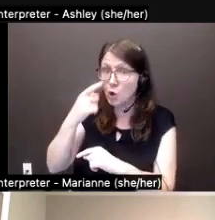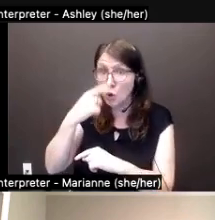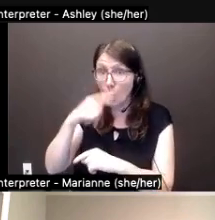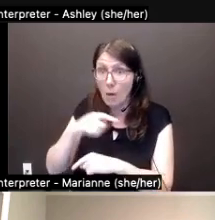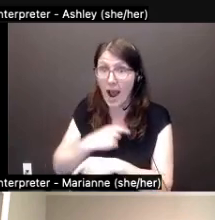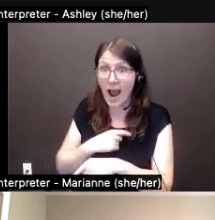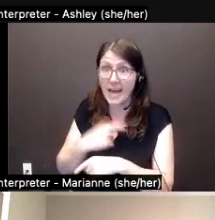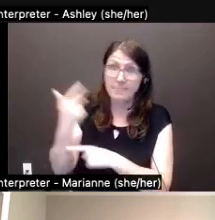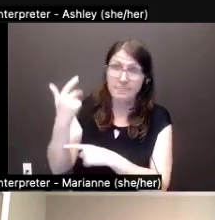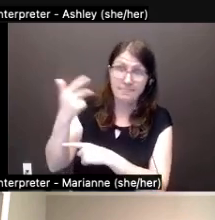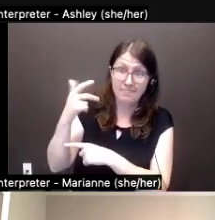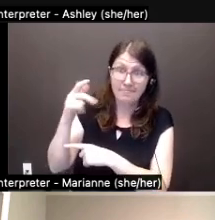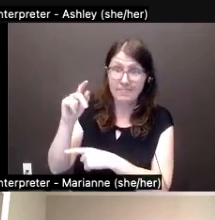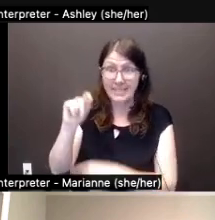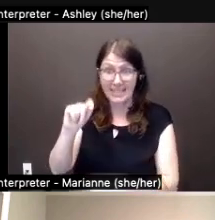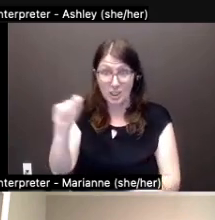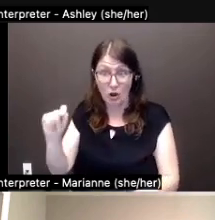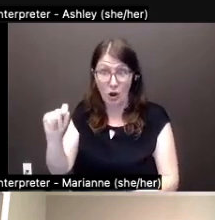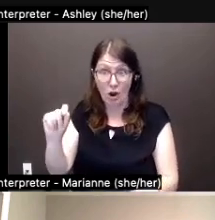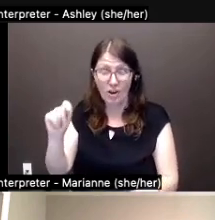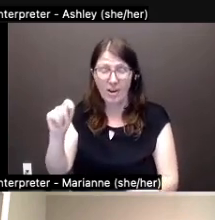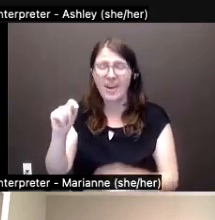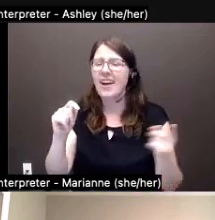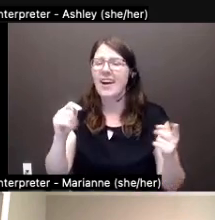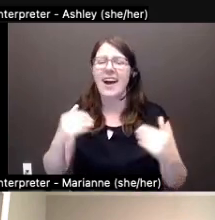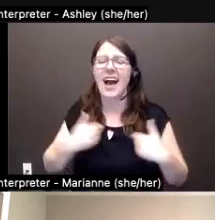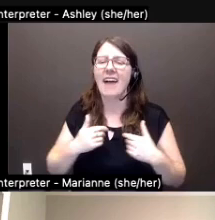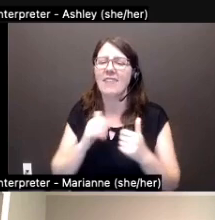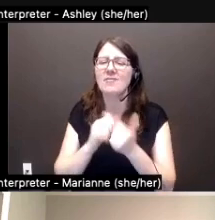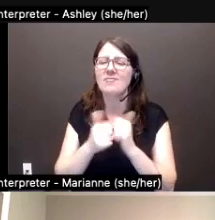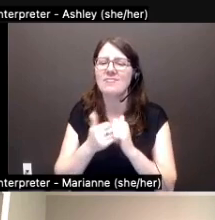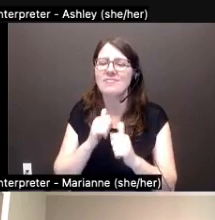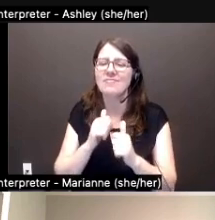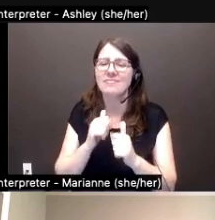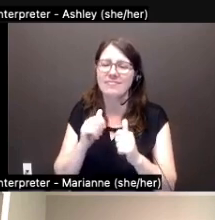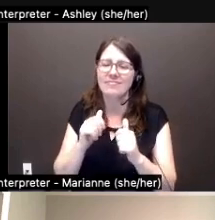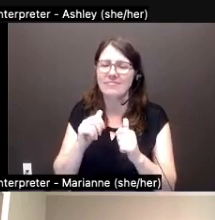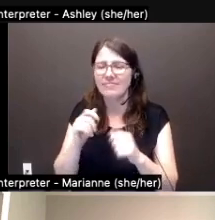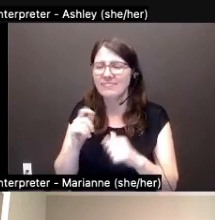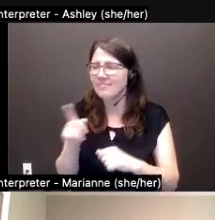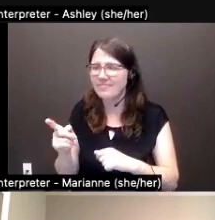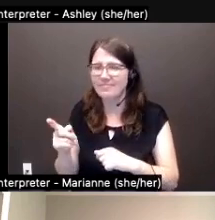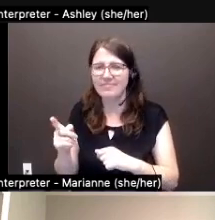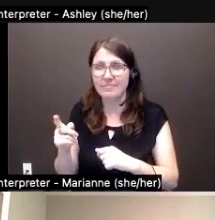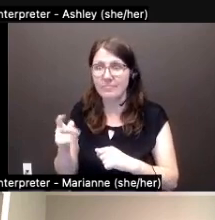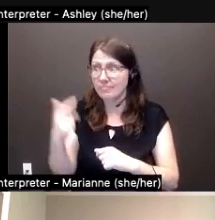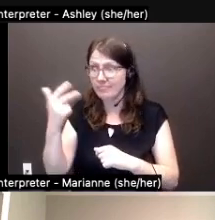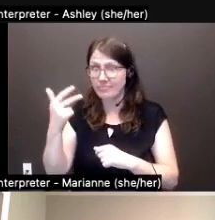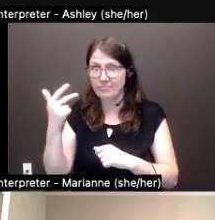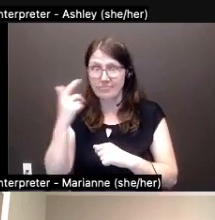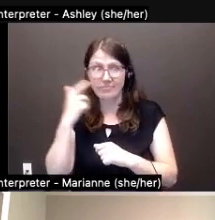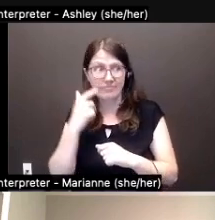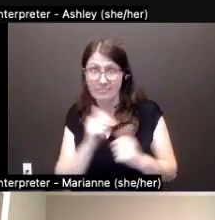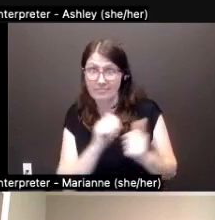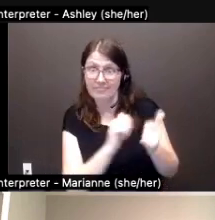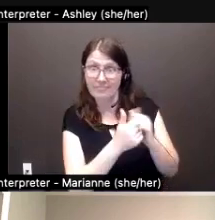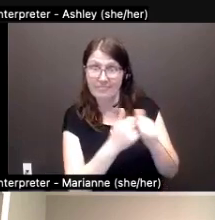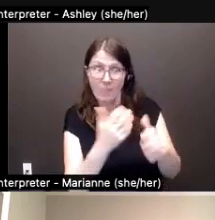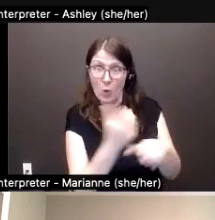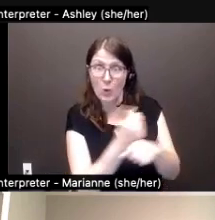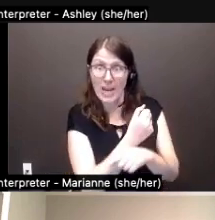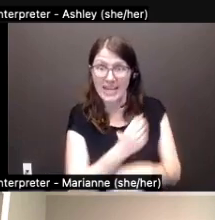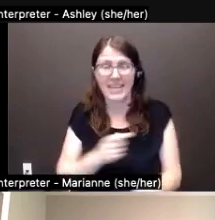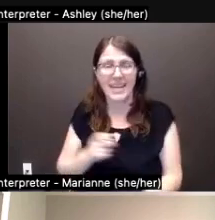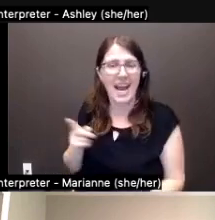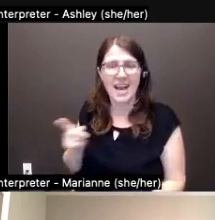And Jennifer had never used TikTok, didn't know what it was. And I think because I was the youngest